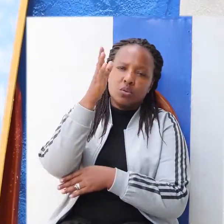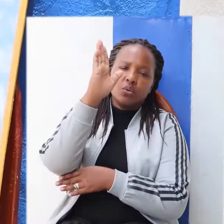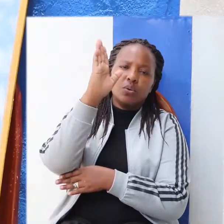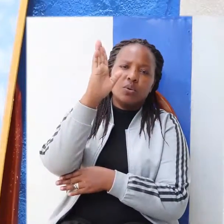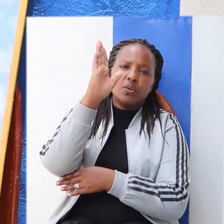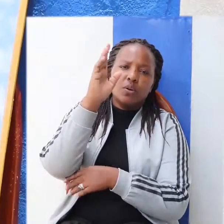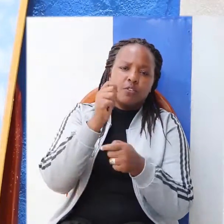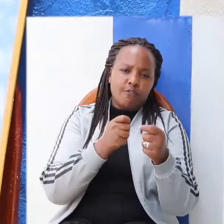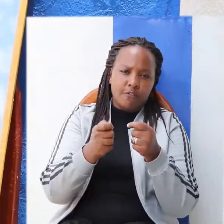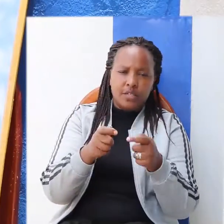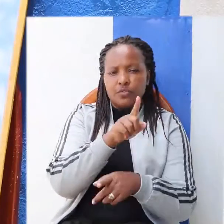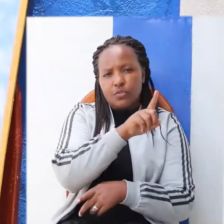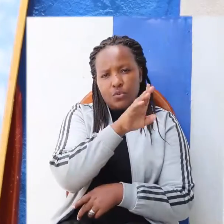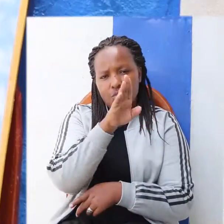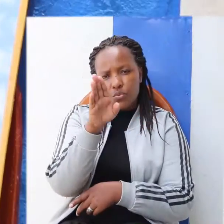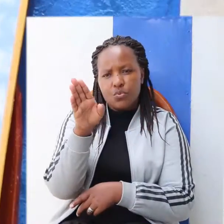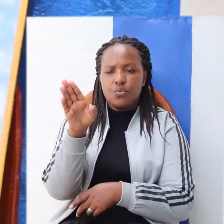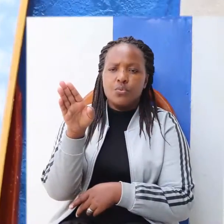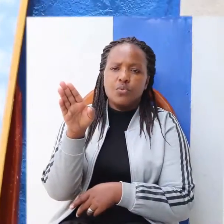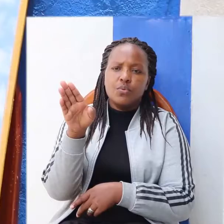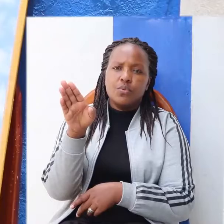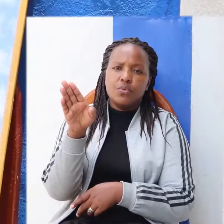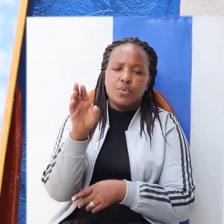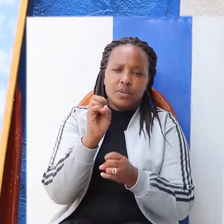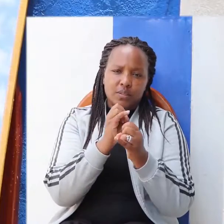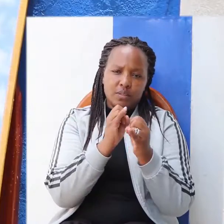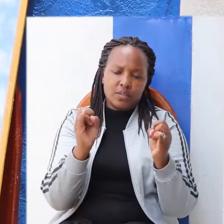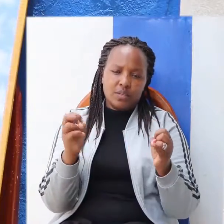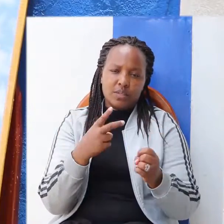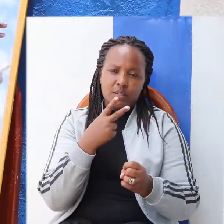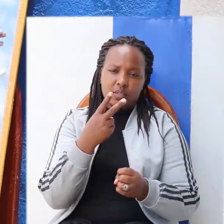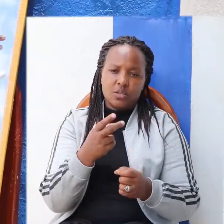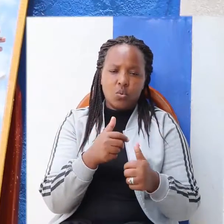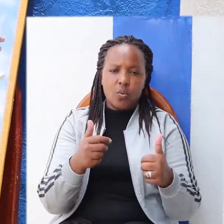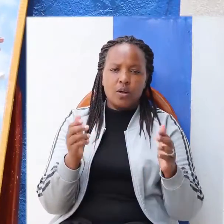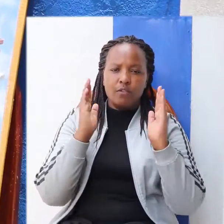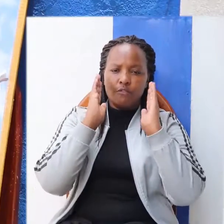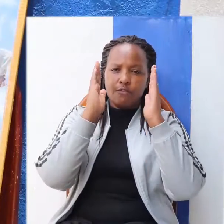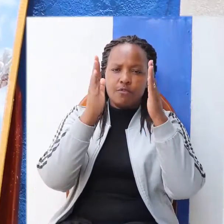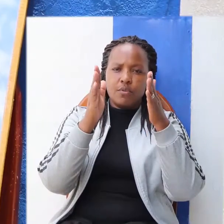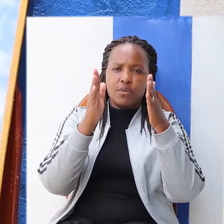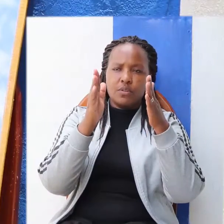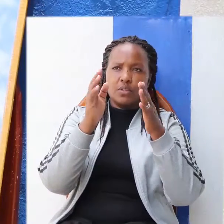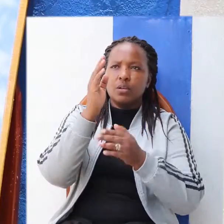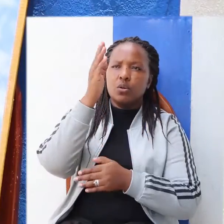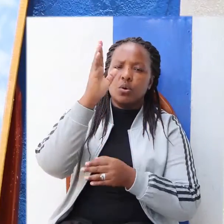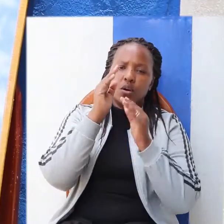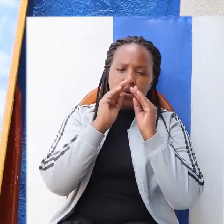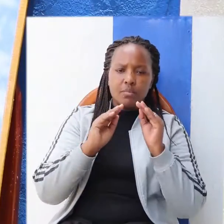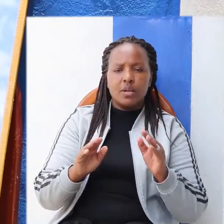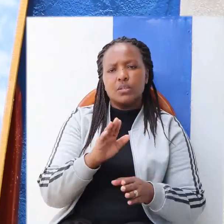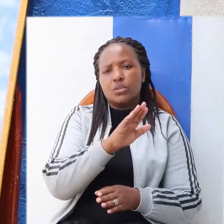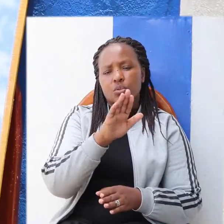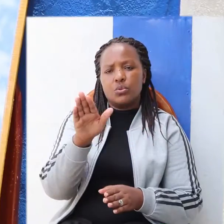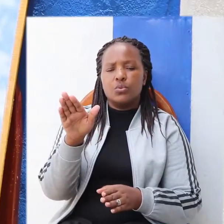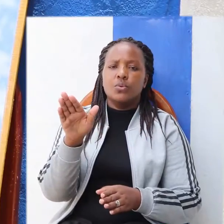Lord. He fights for you, and you see in a clearer way with better focus. God bless and help